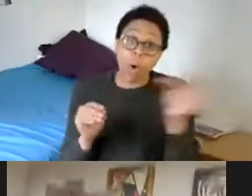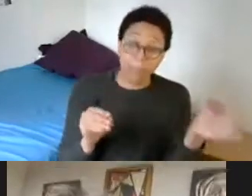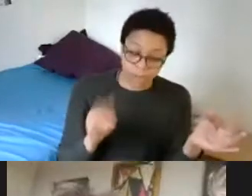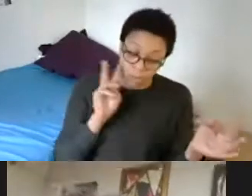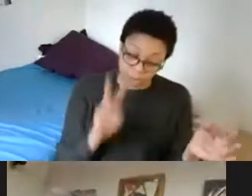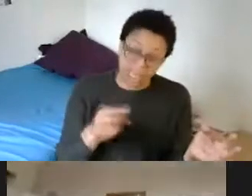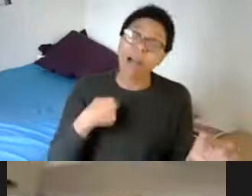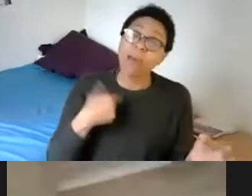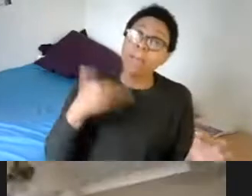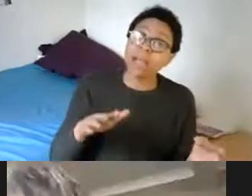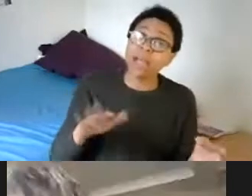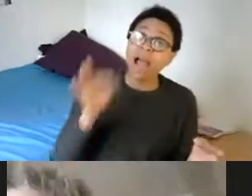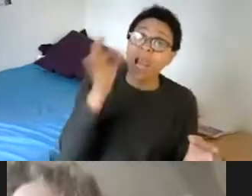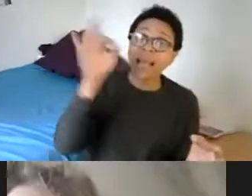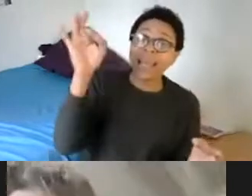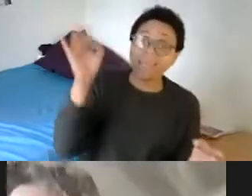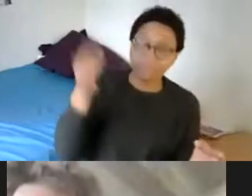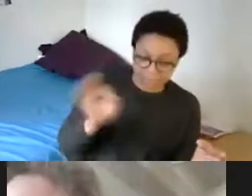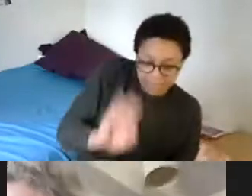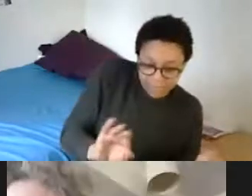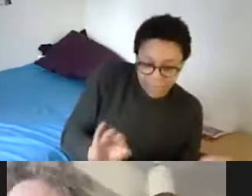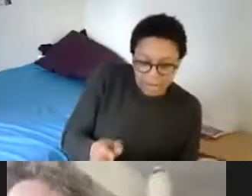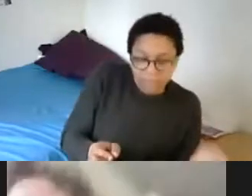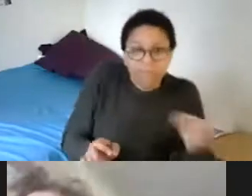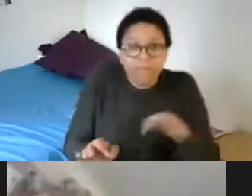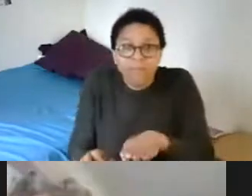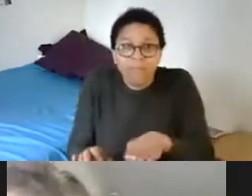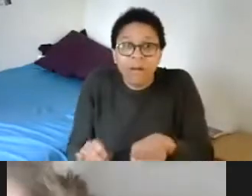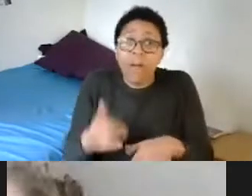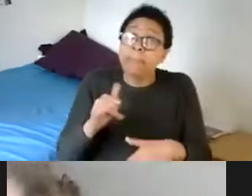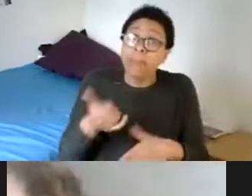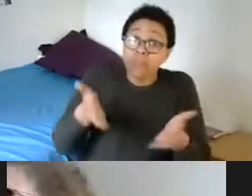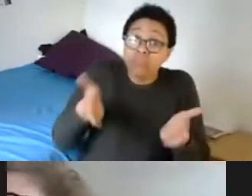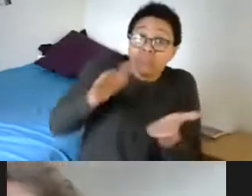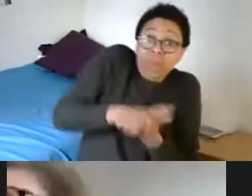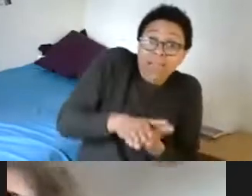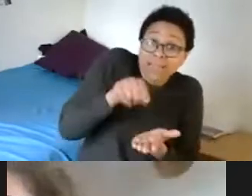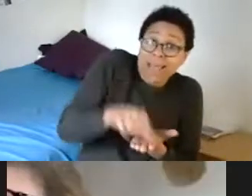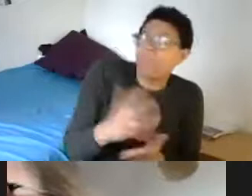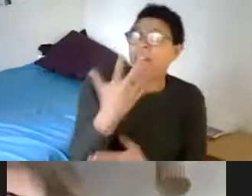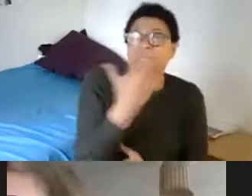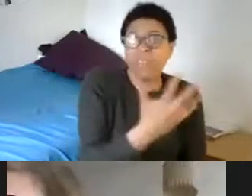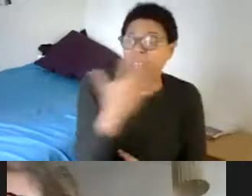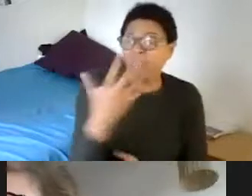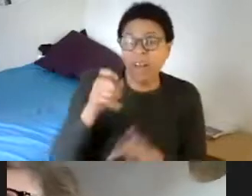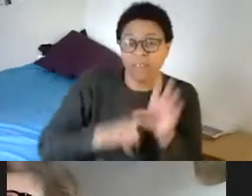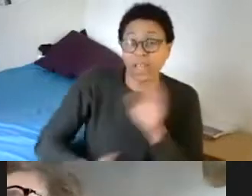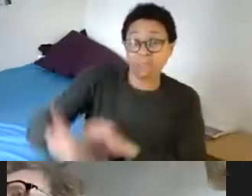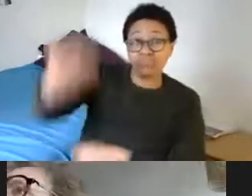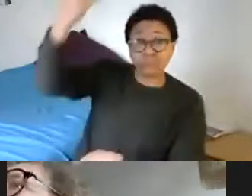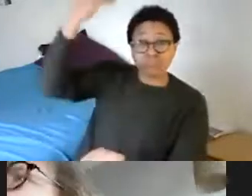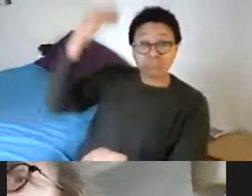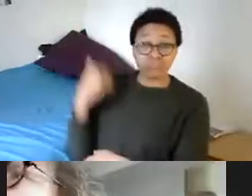I would say about 55 years ago, and they're amongst the